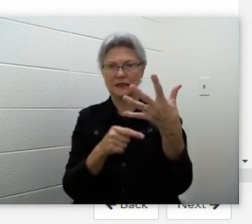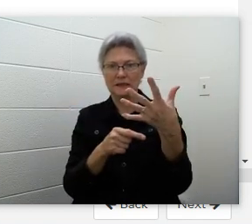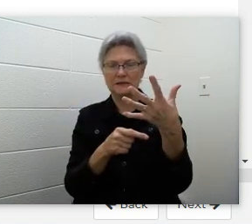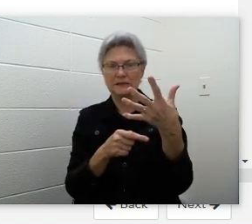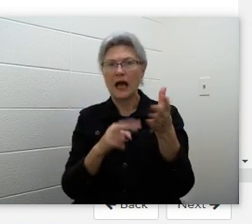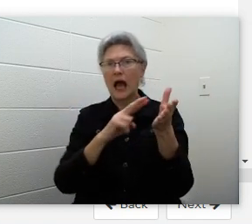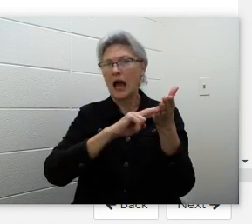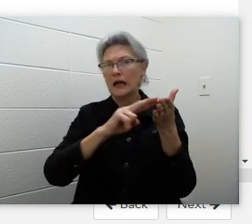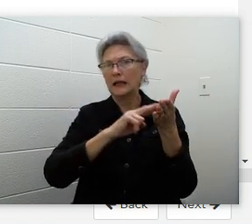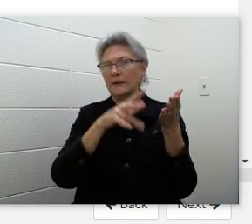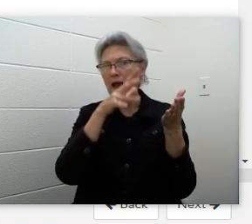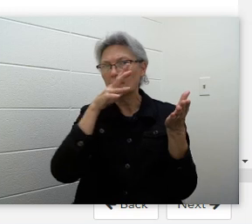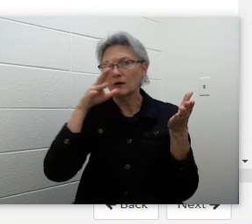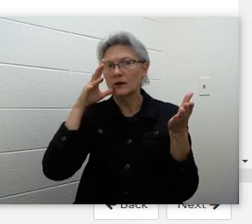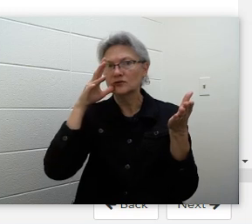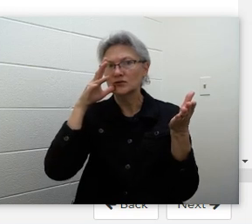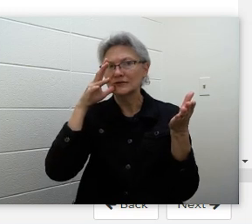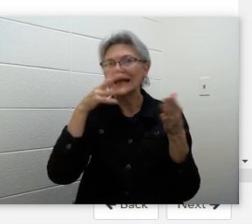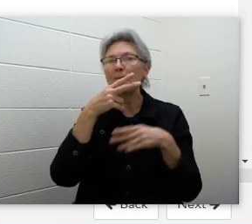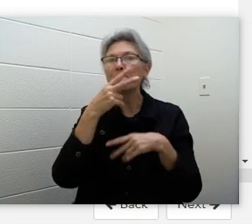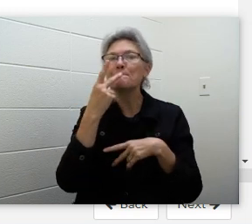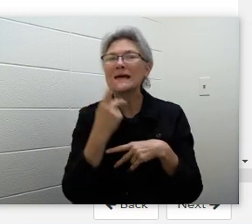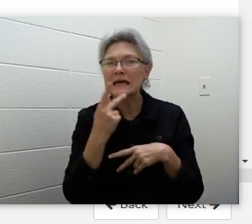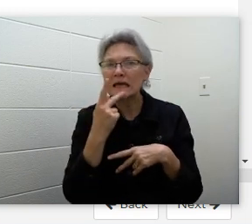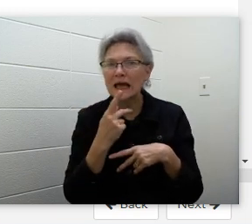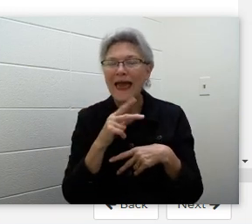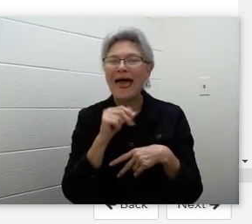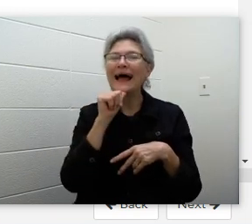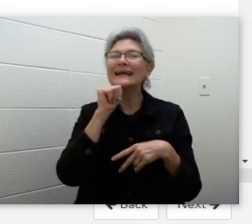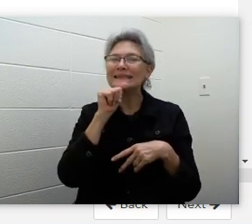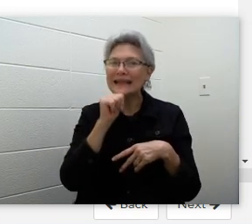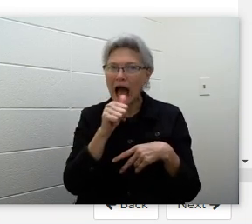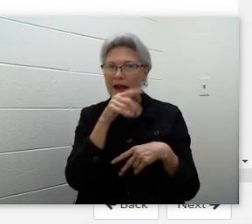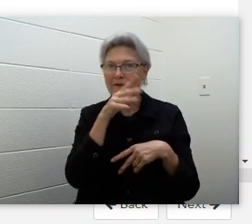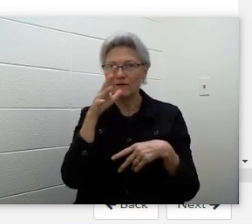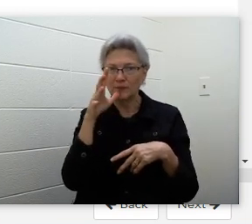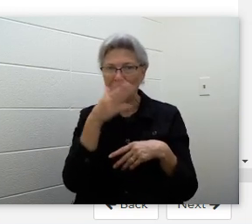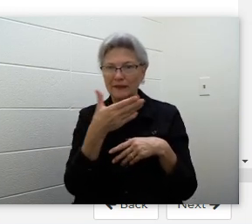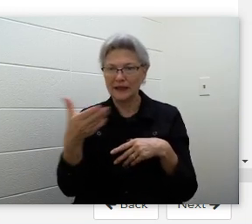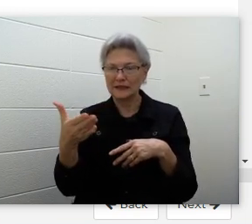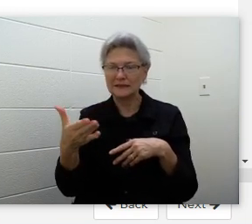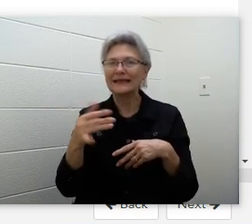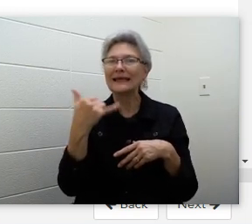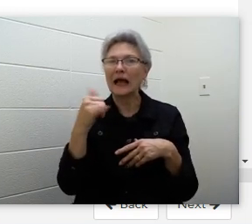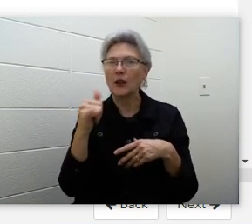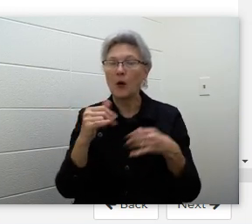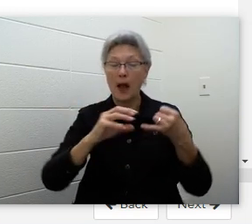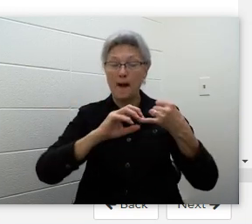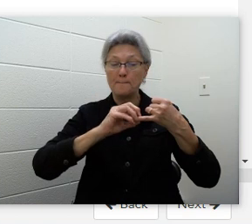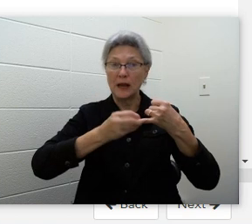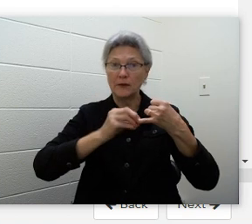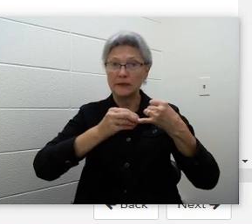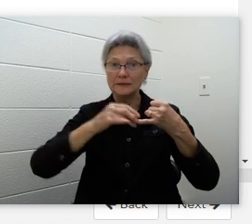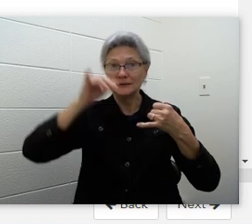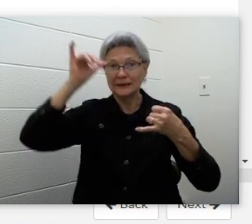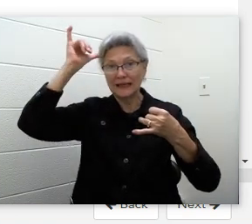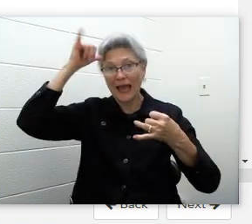the agricultural items in pink and the non-agricultural items in yellow. Berries,